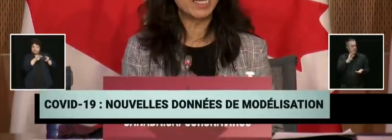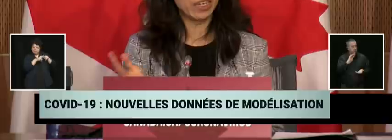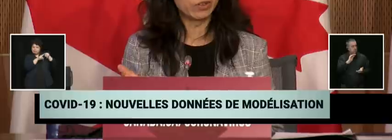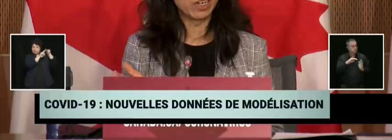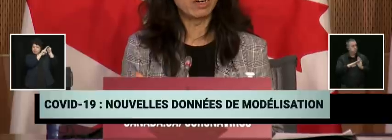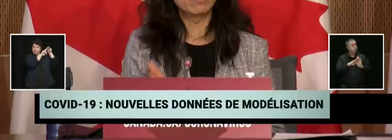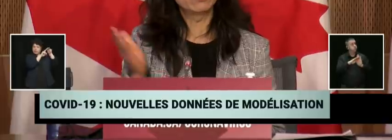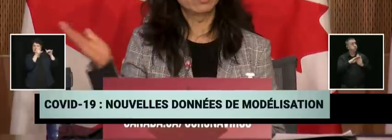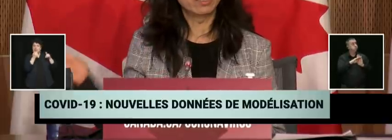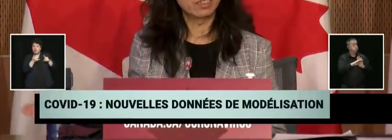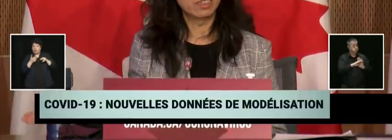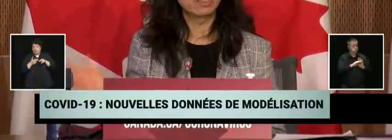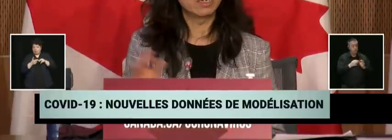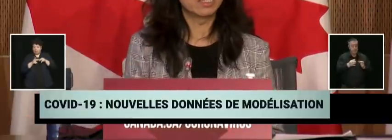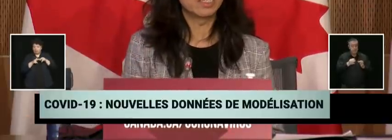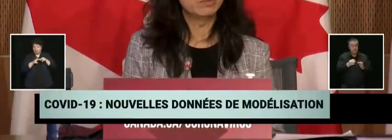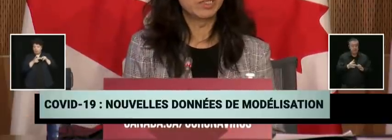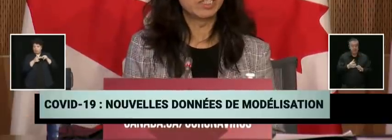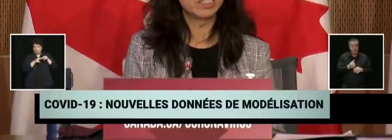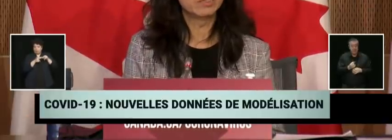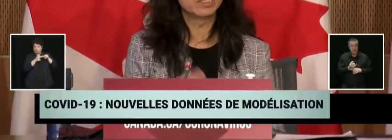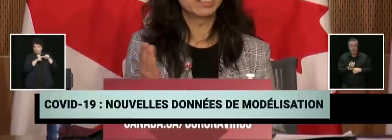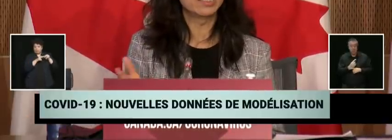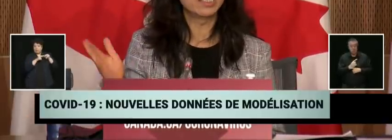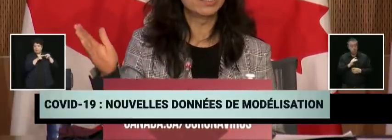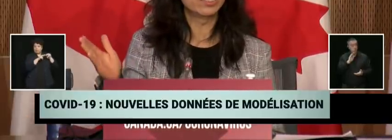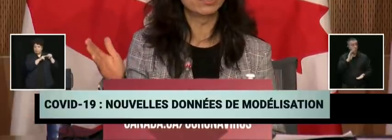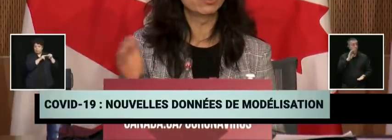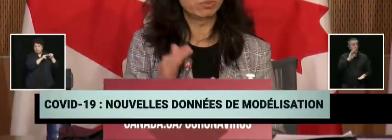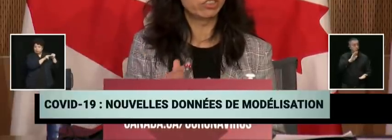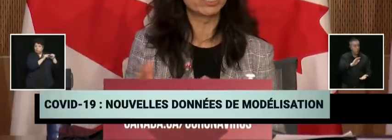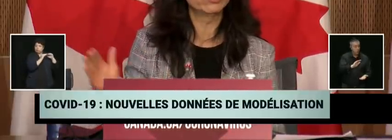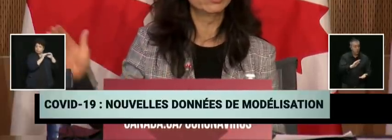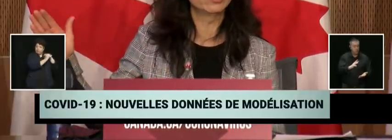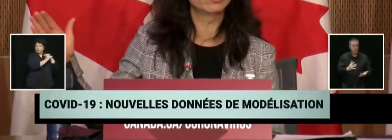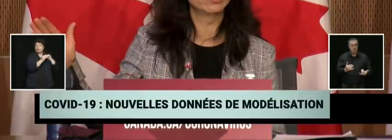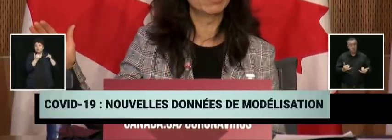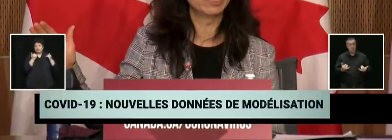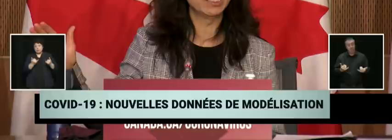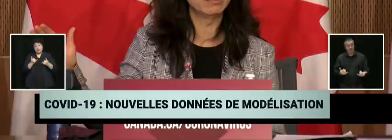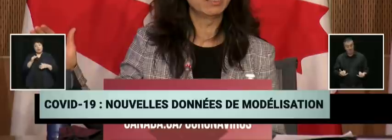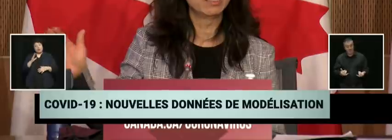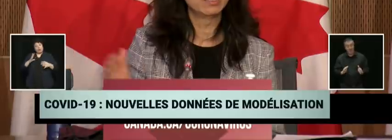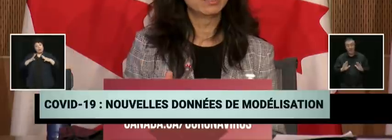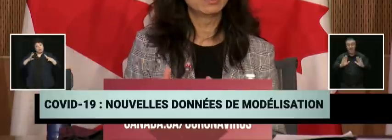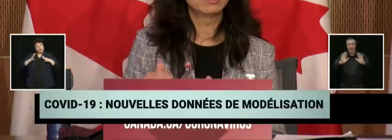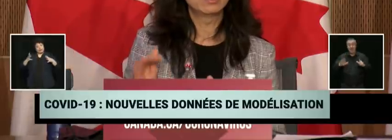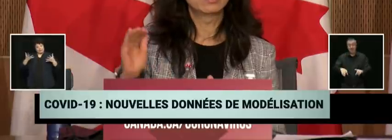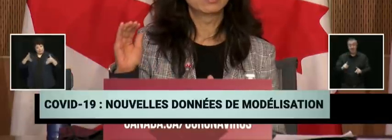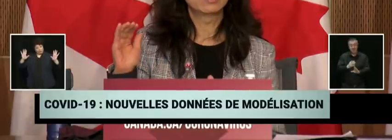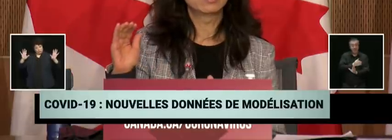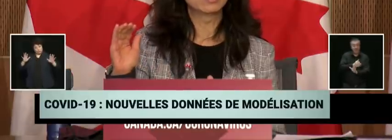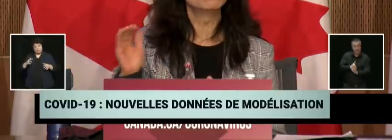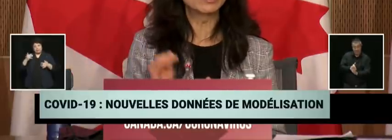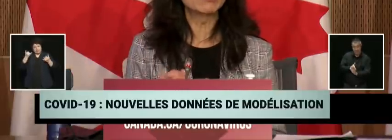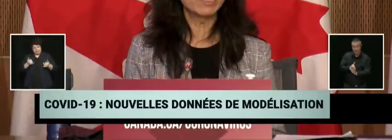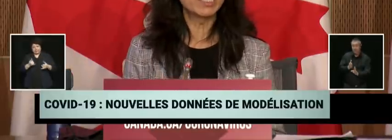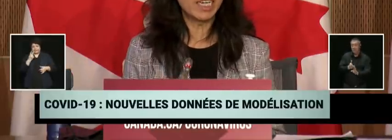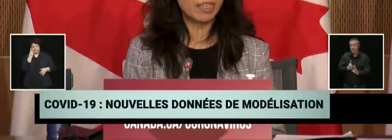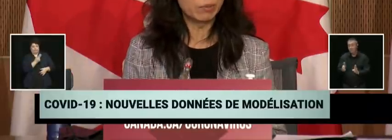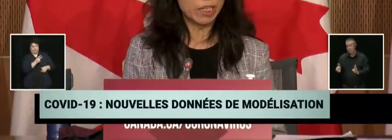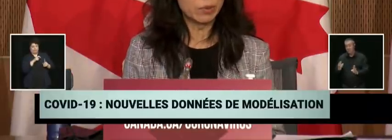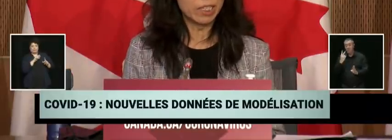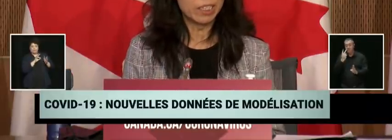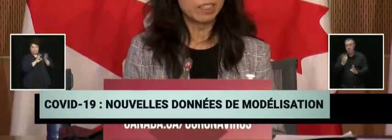But now, after the holiday period, we're seeing this surge. The projections are going up again. It will come